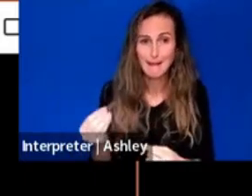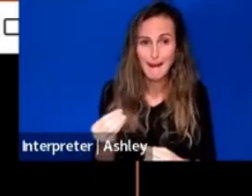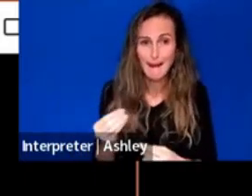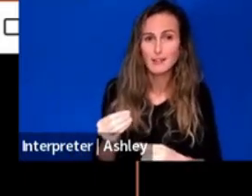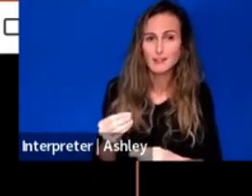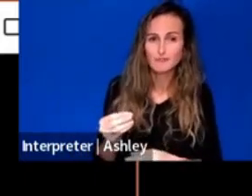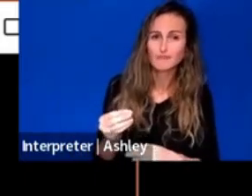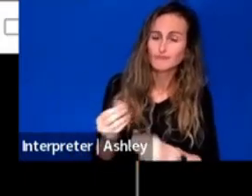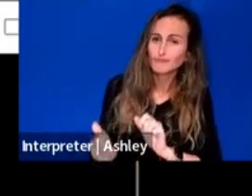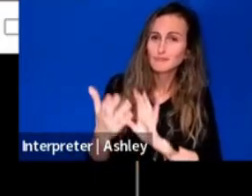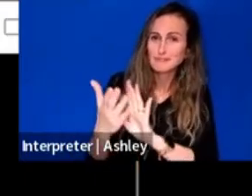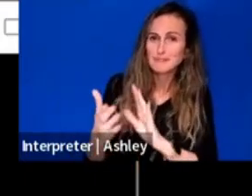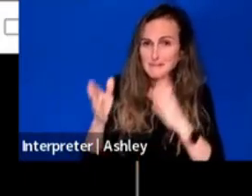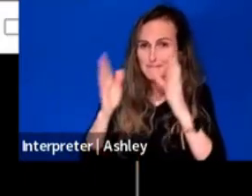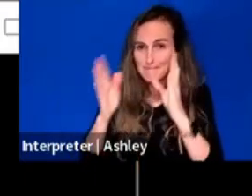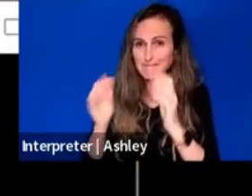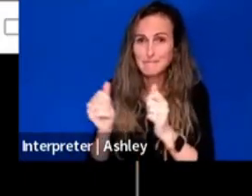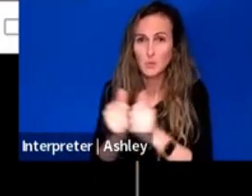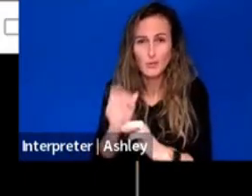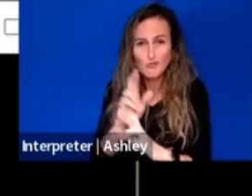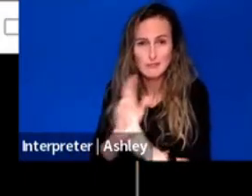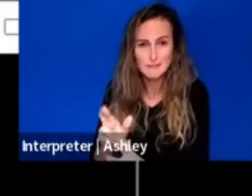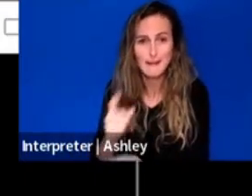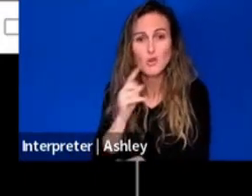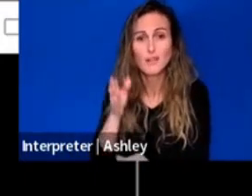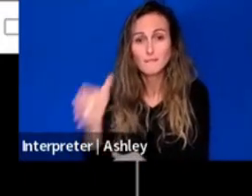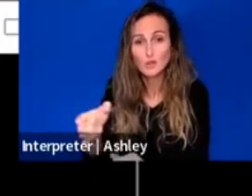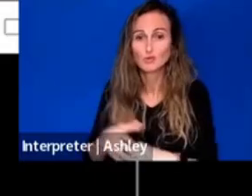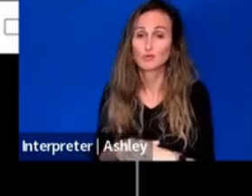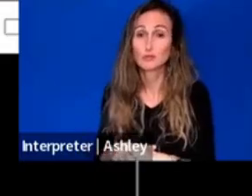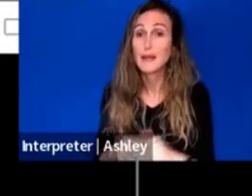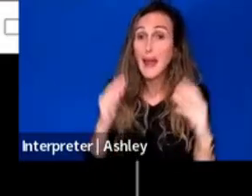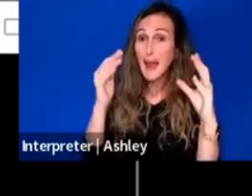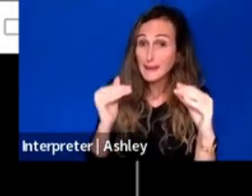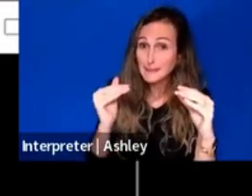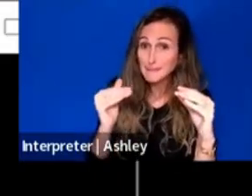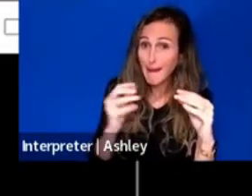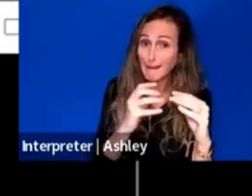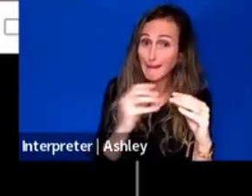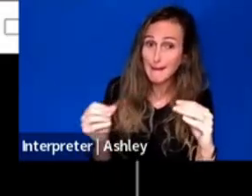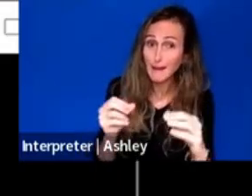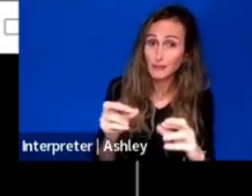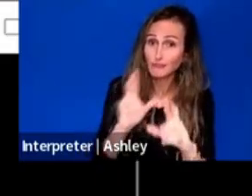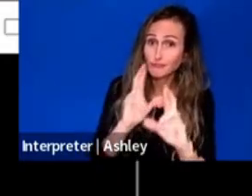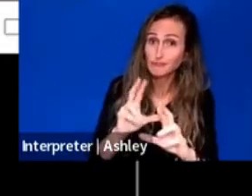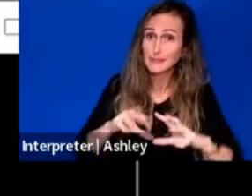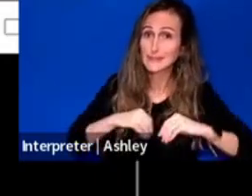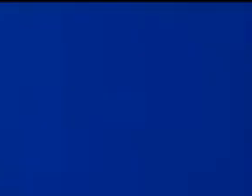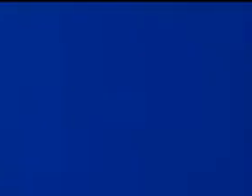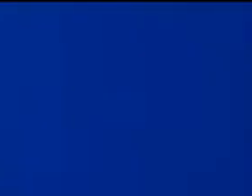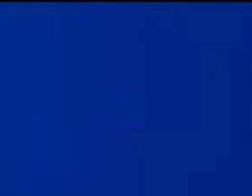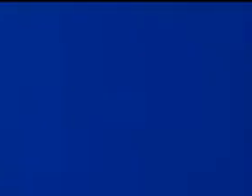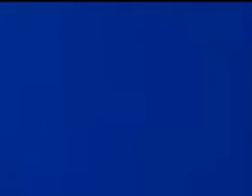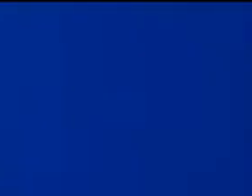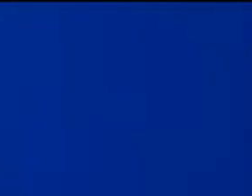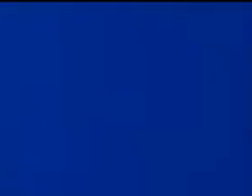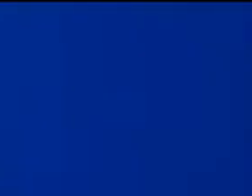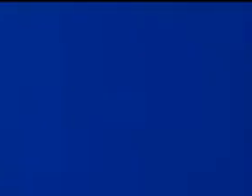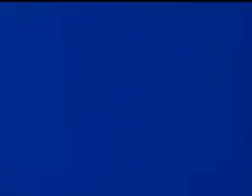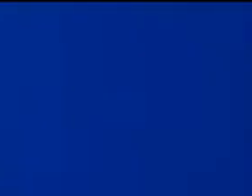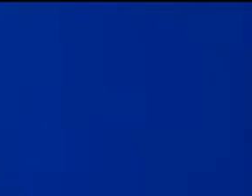agreement. And before we get started, I want to let people know that we have a SL interpreter in the